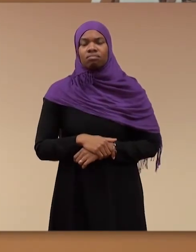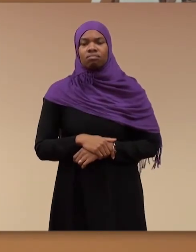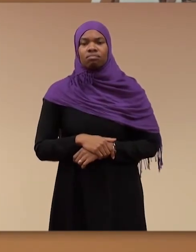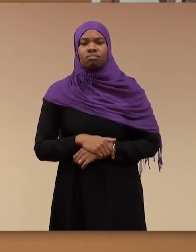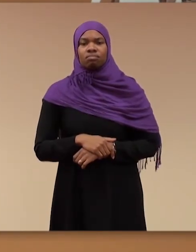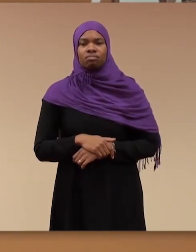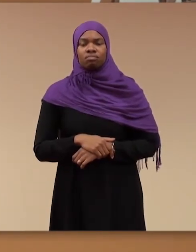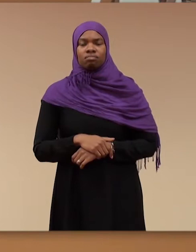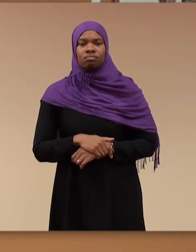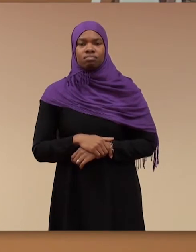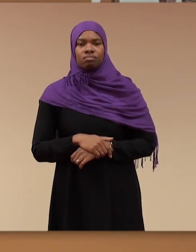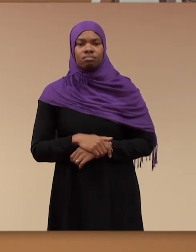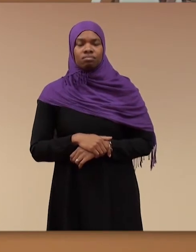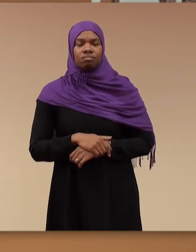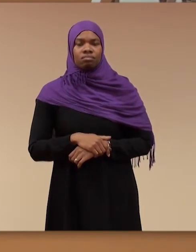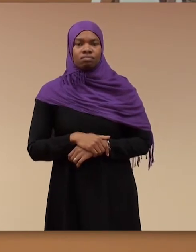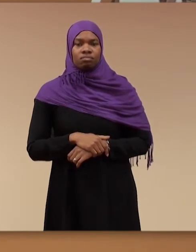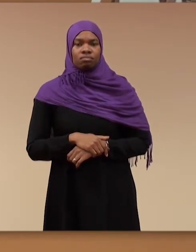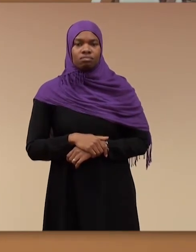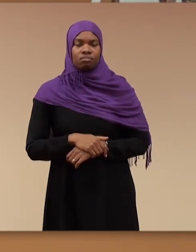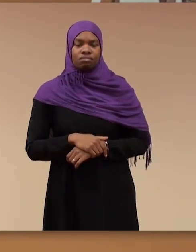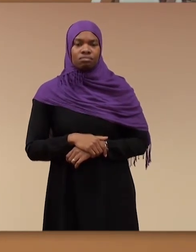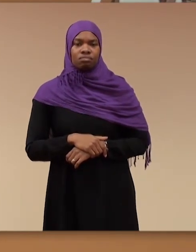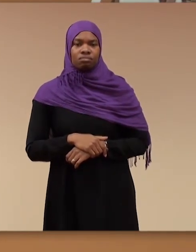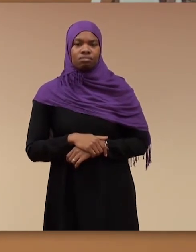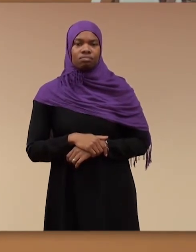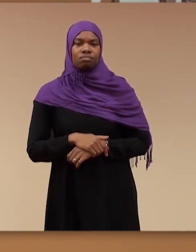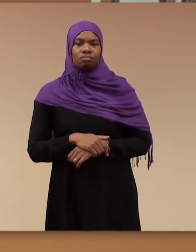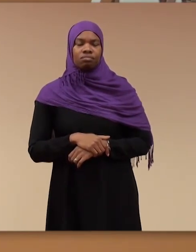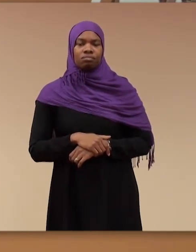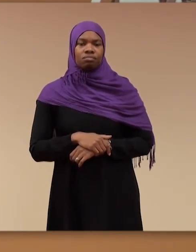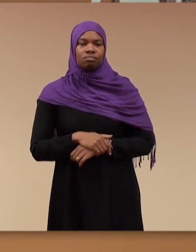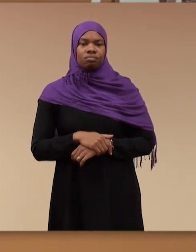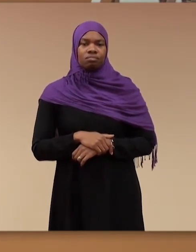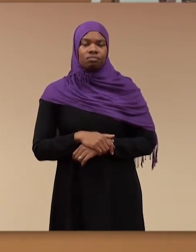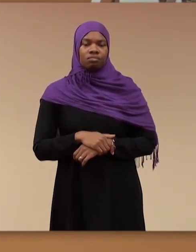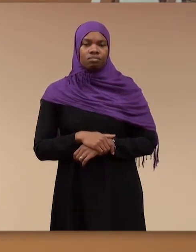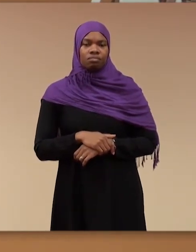affect their credit with the people. And one